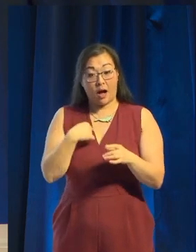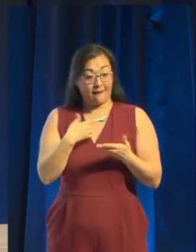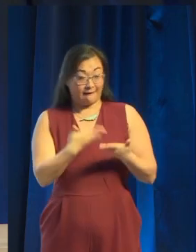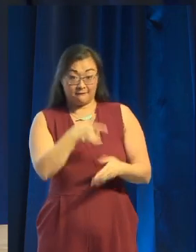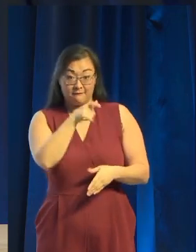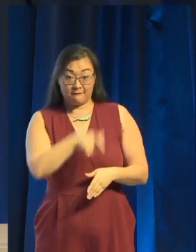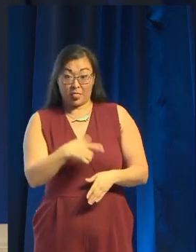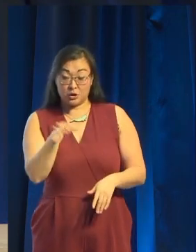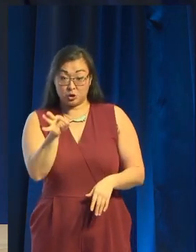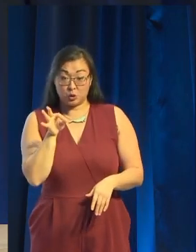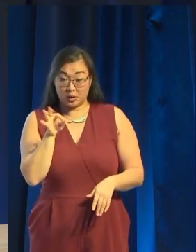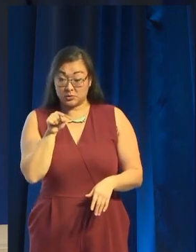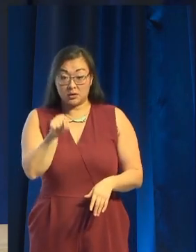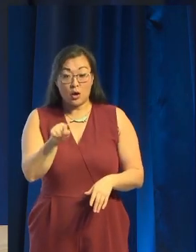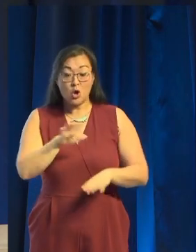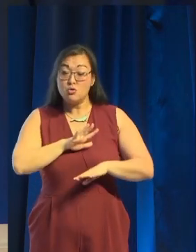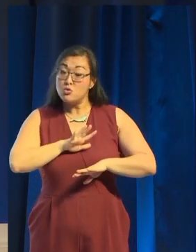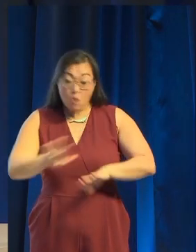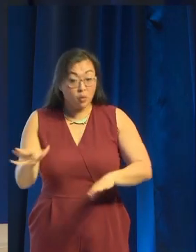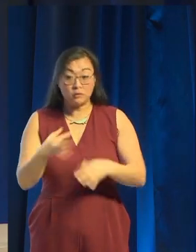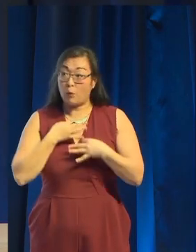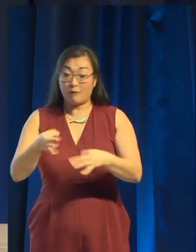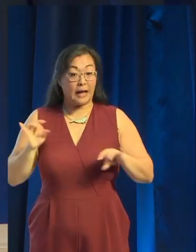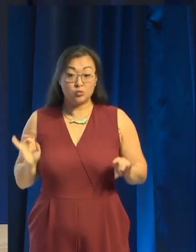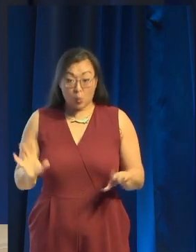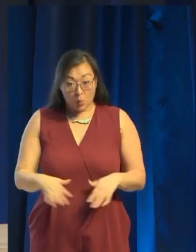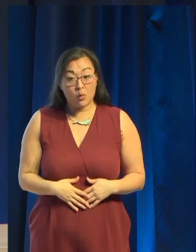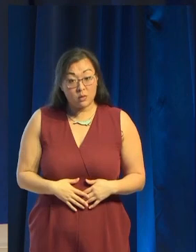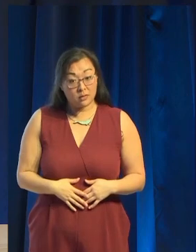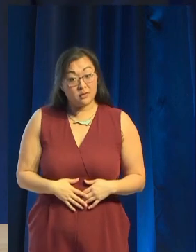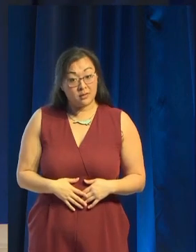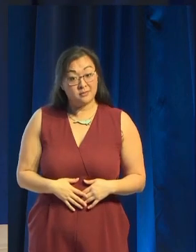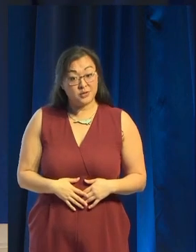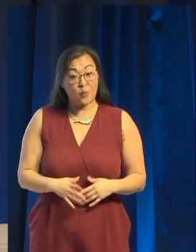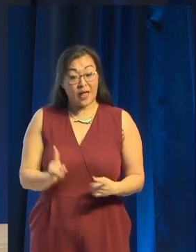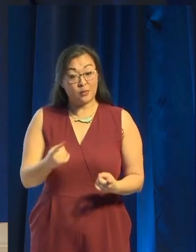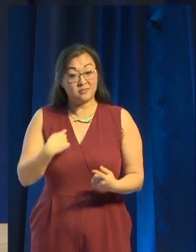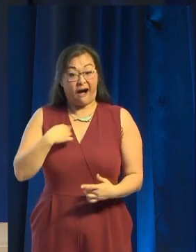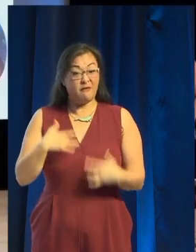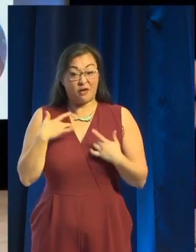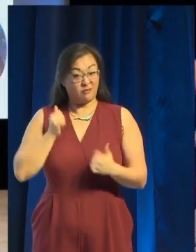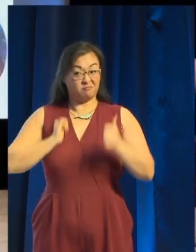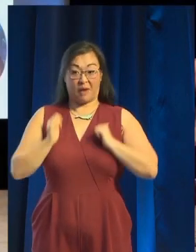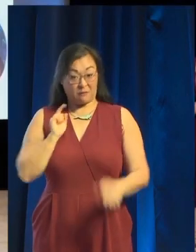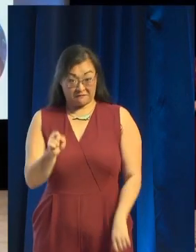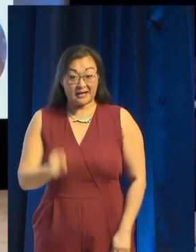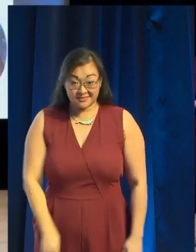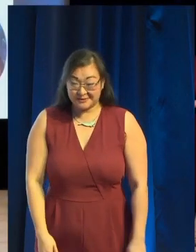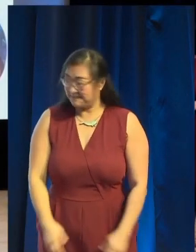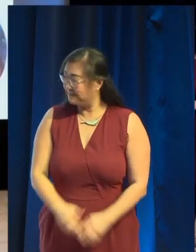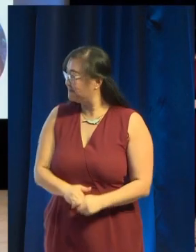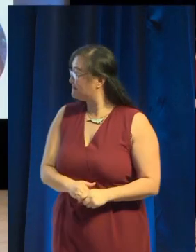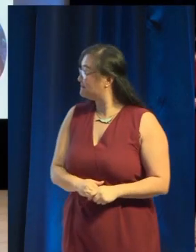player not to fall in love. And that was a big victory for me.